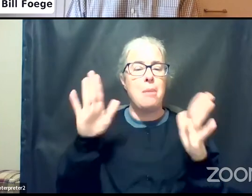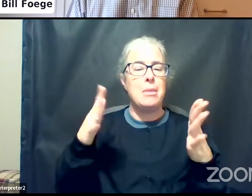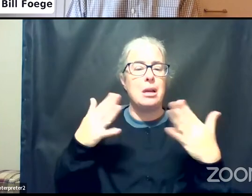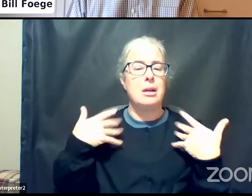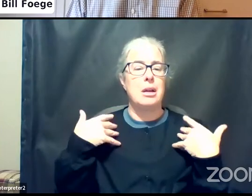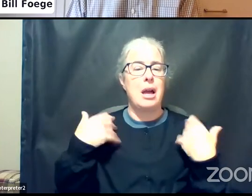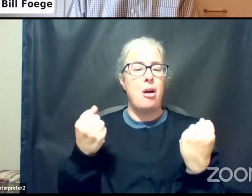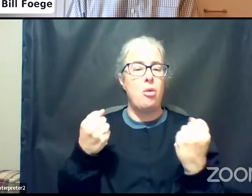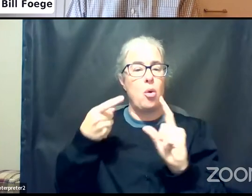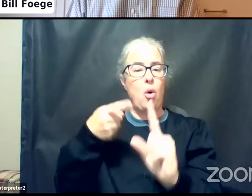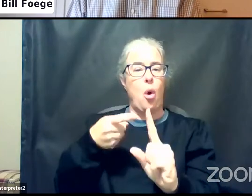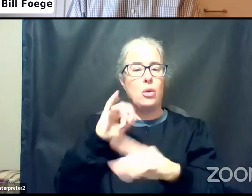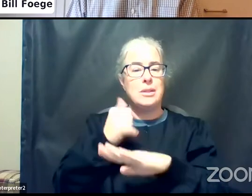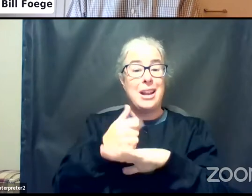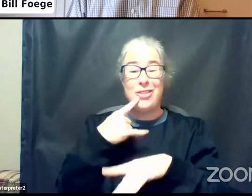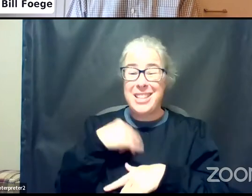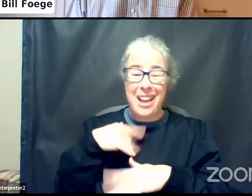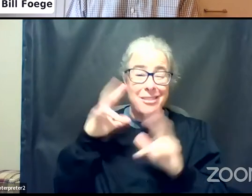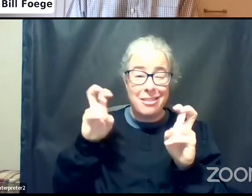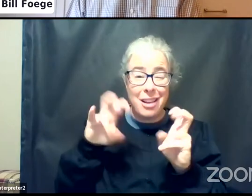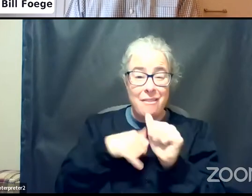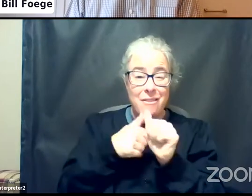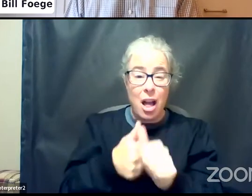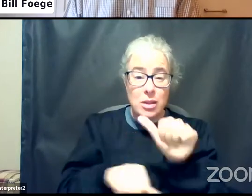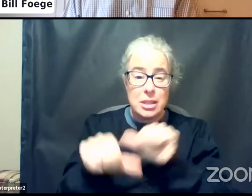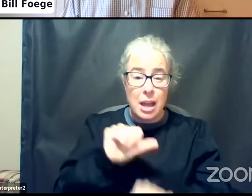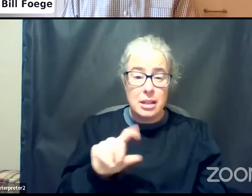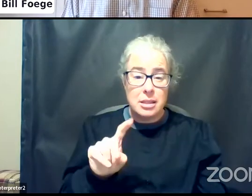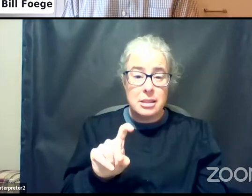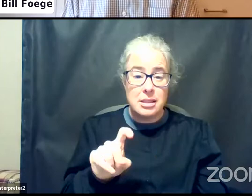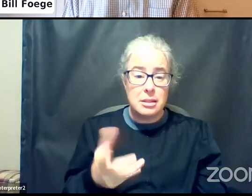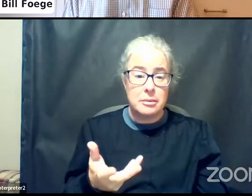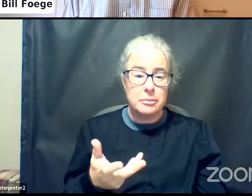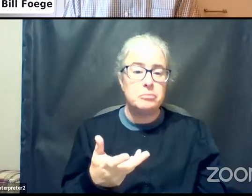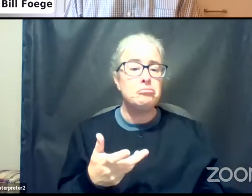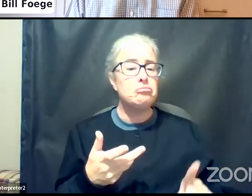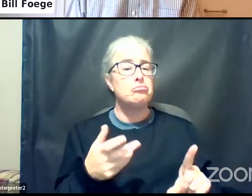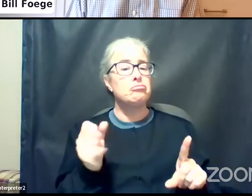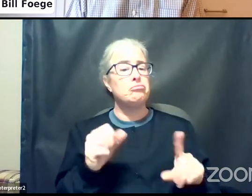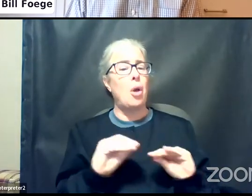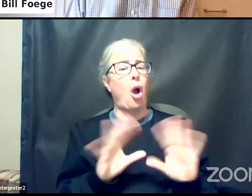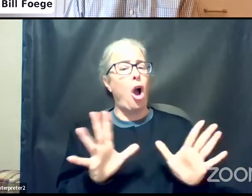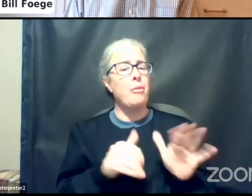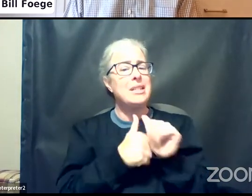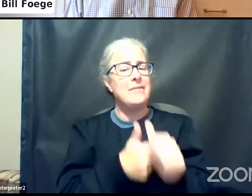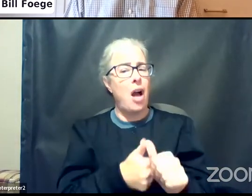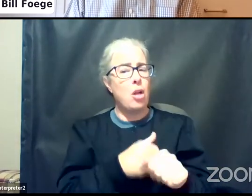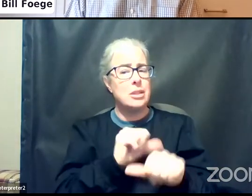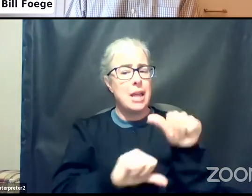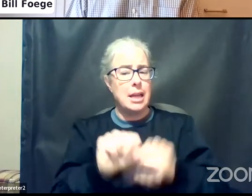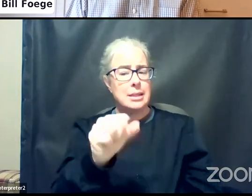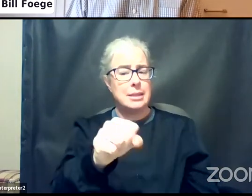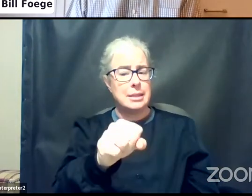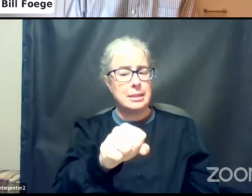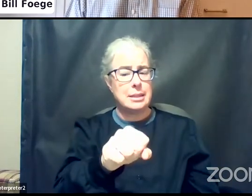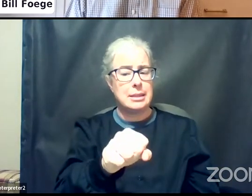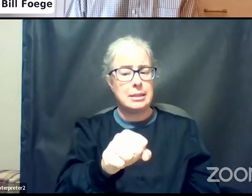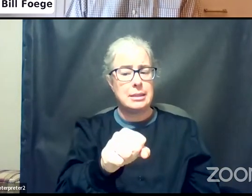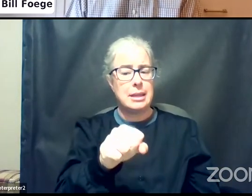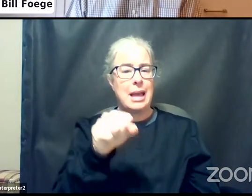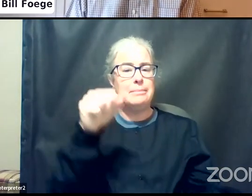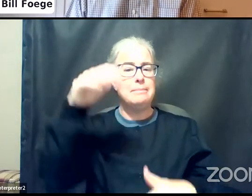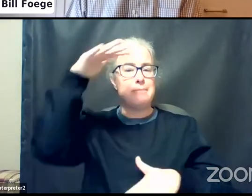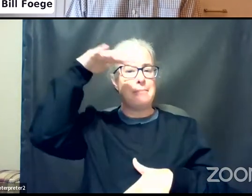isn't that just quote following the science well it is obviously following the science at a